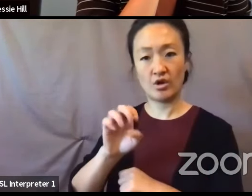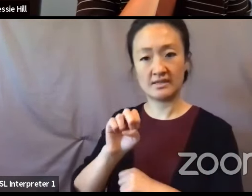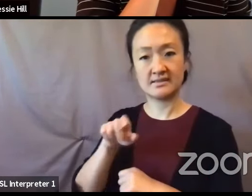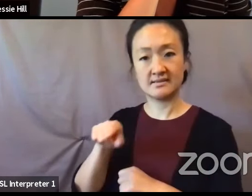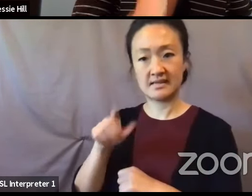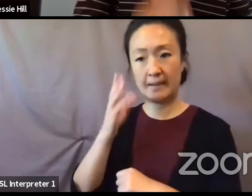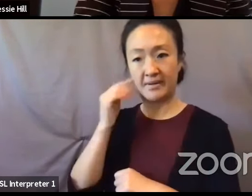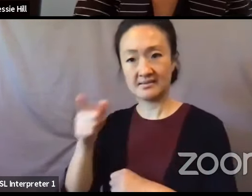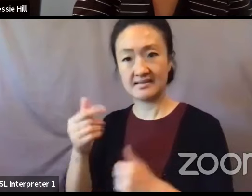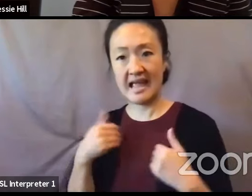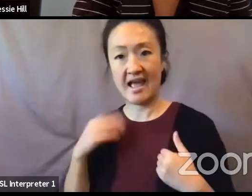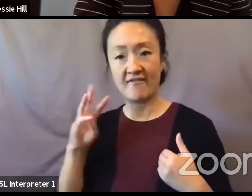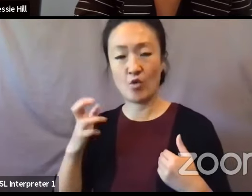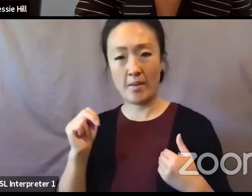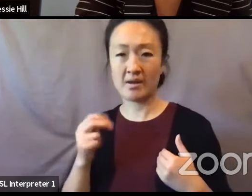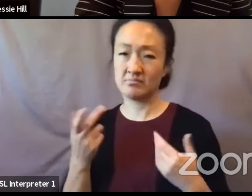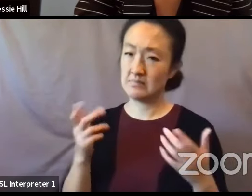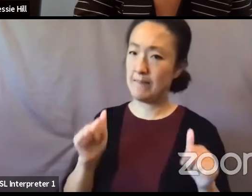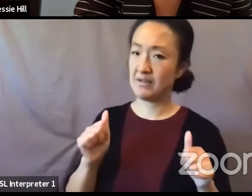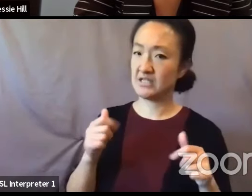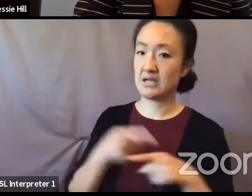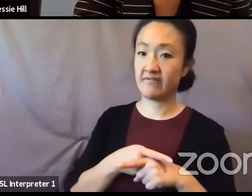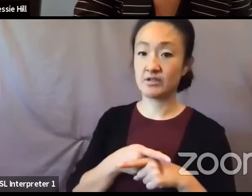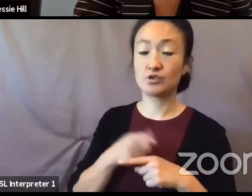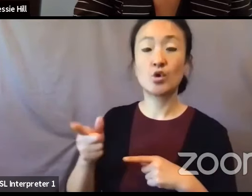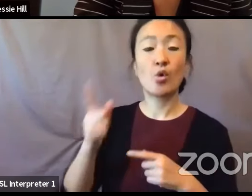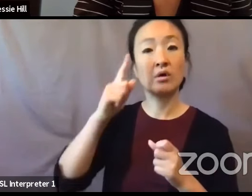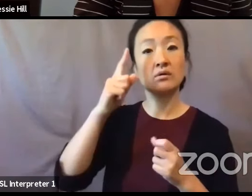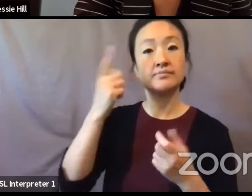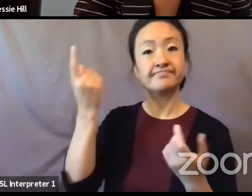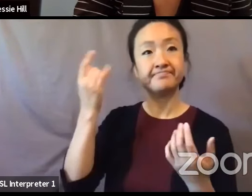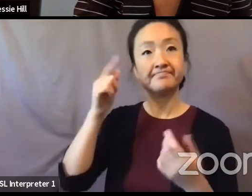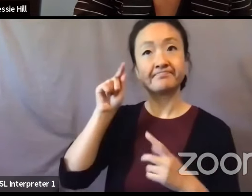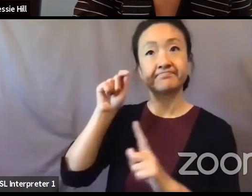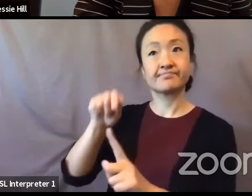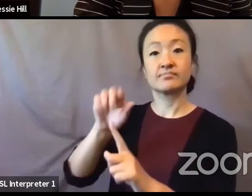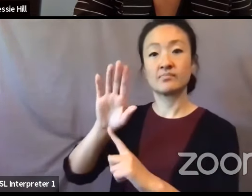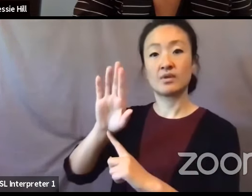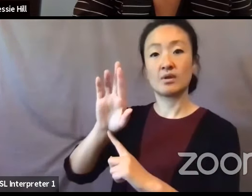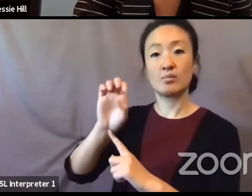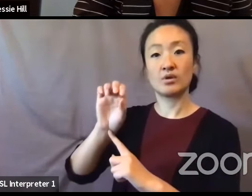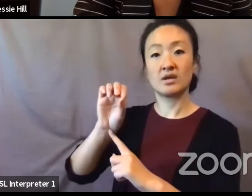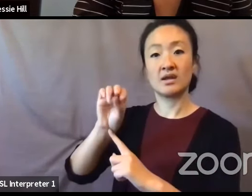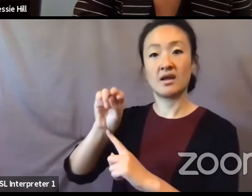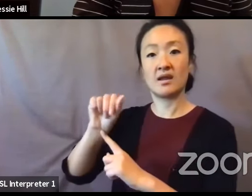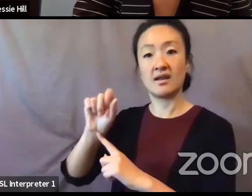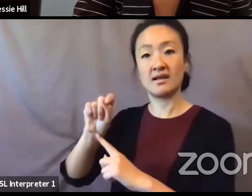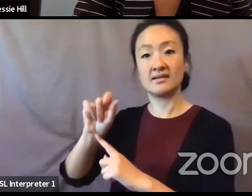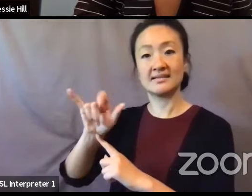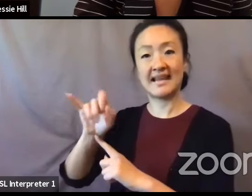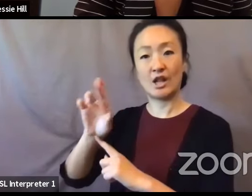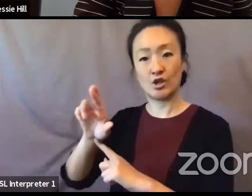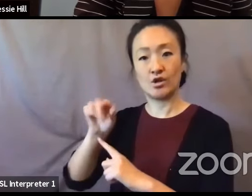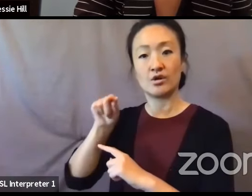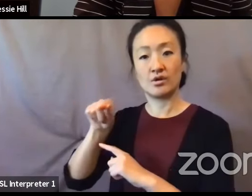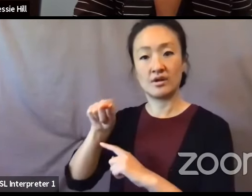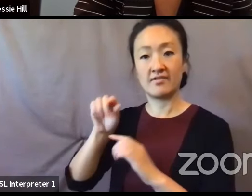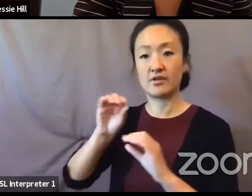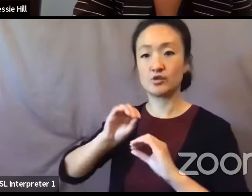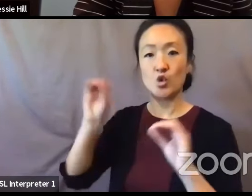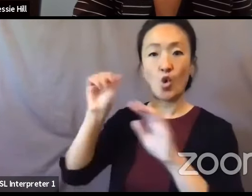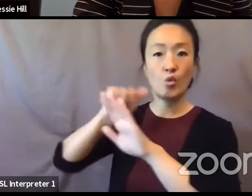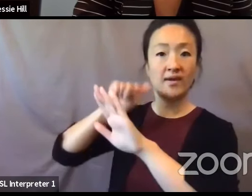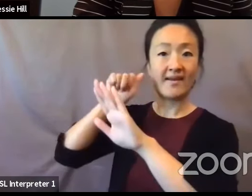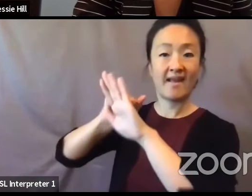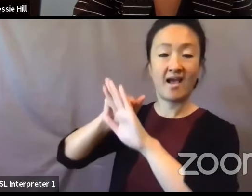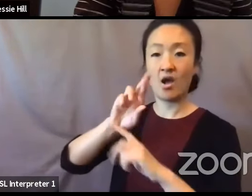there. And if you think about cases like the Breonna Taylor case, this is the case from Louisville, where there's a no-knock raid. And as I understand